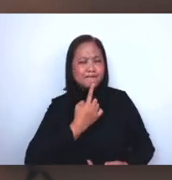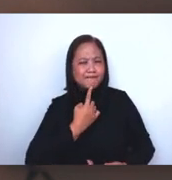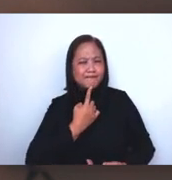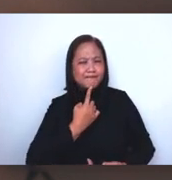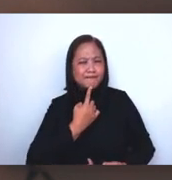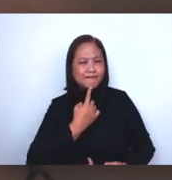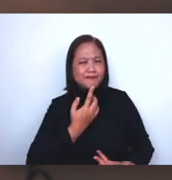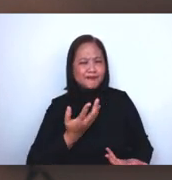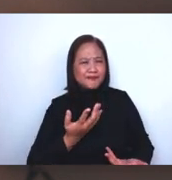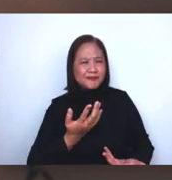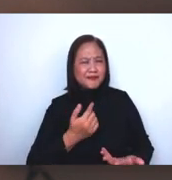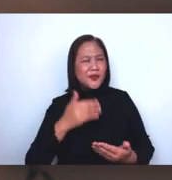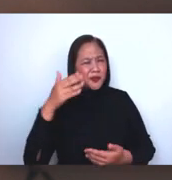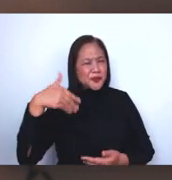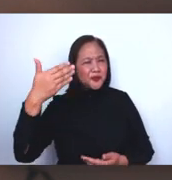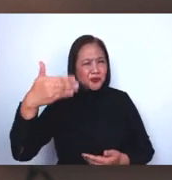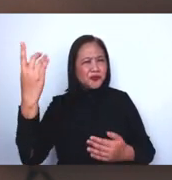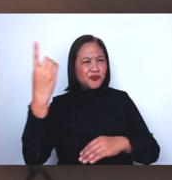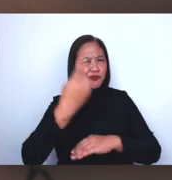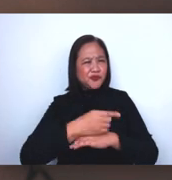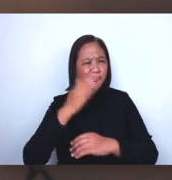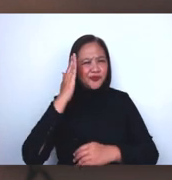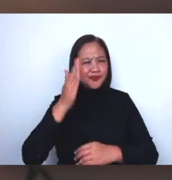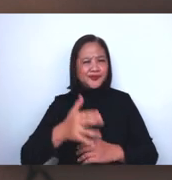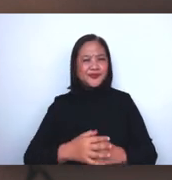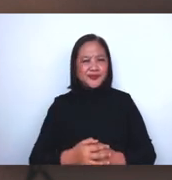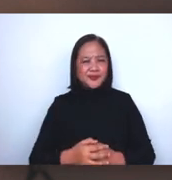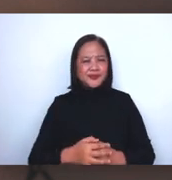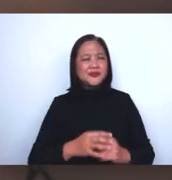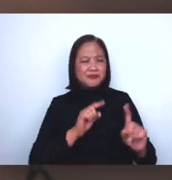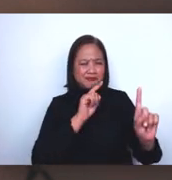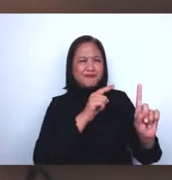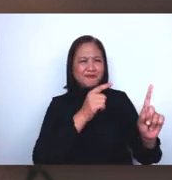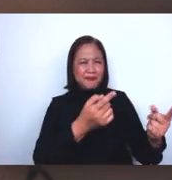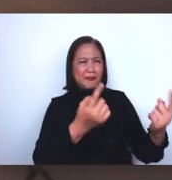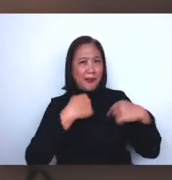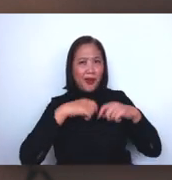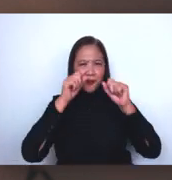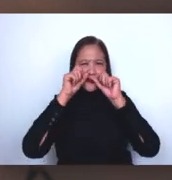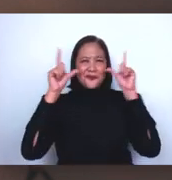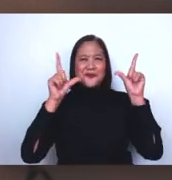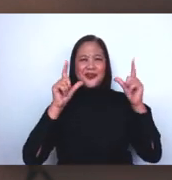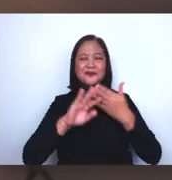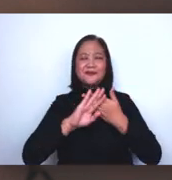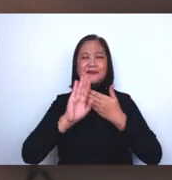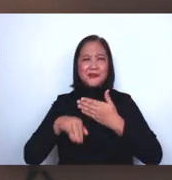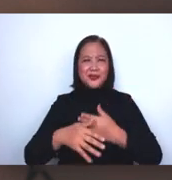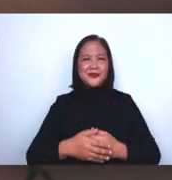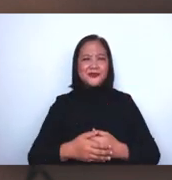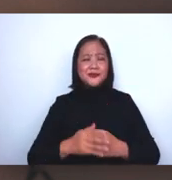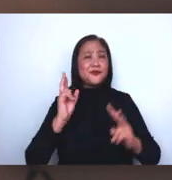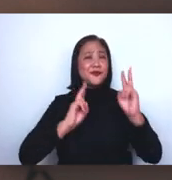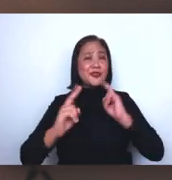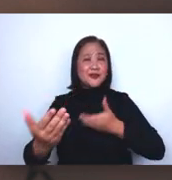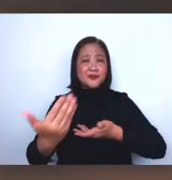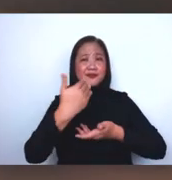me that one of these days, he will surprise us and visit